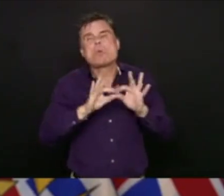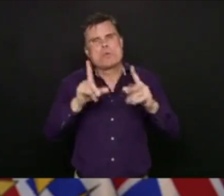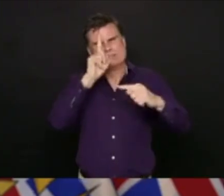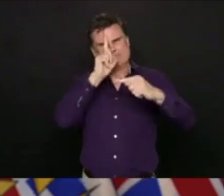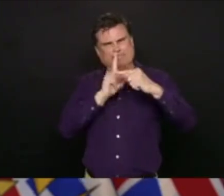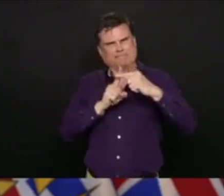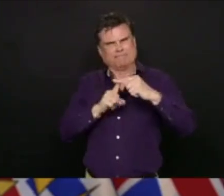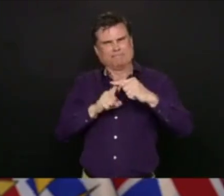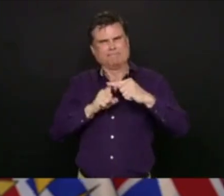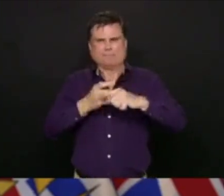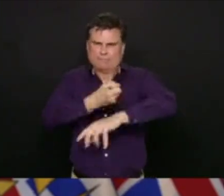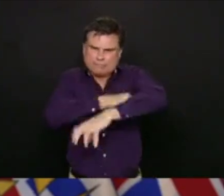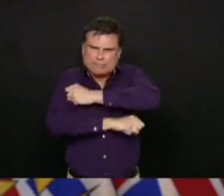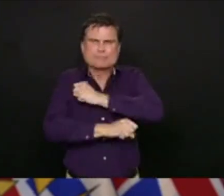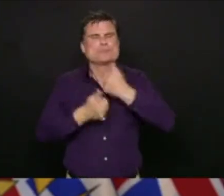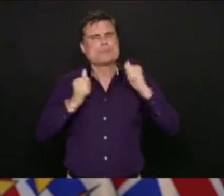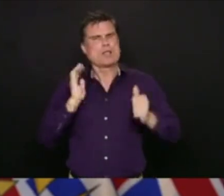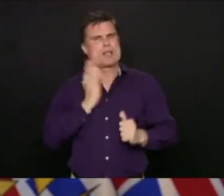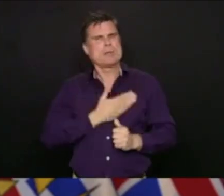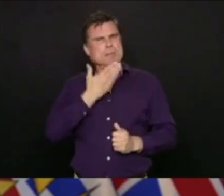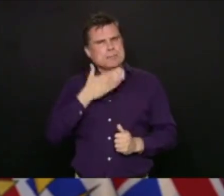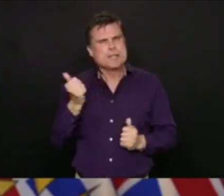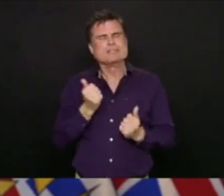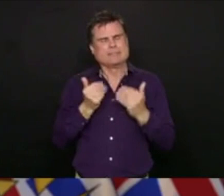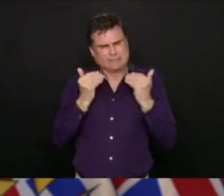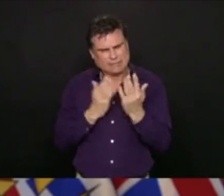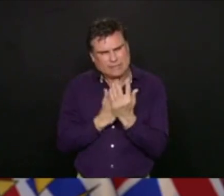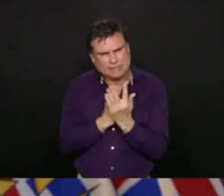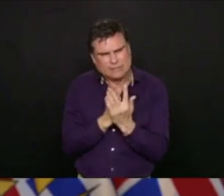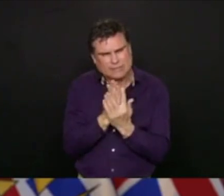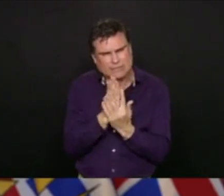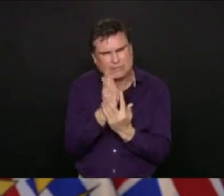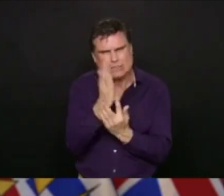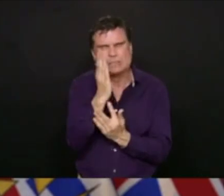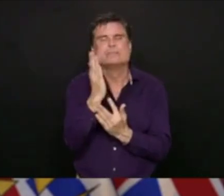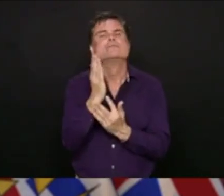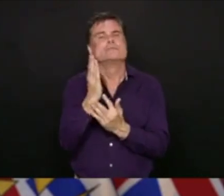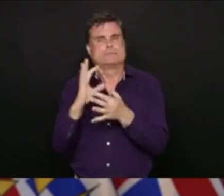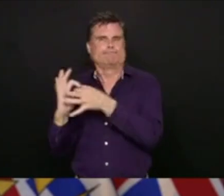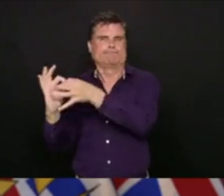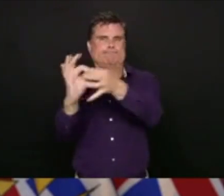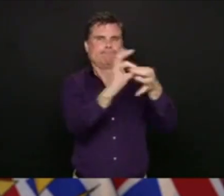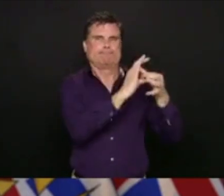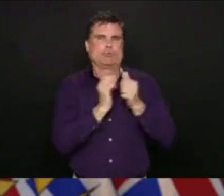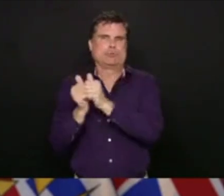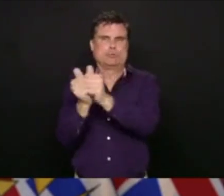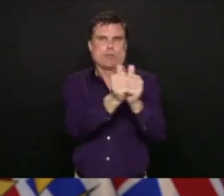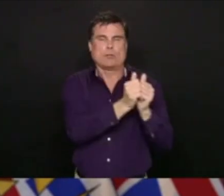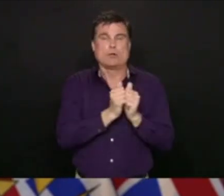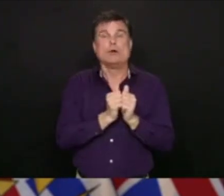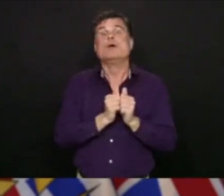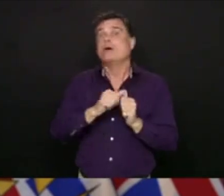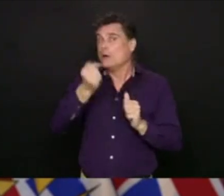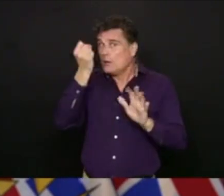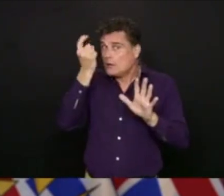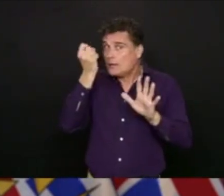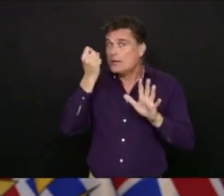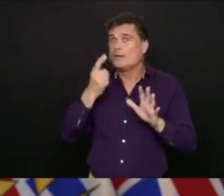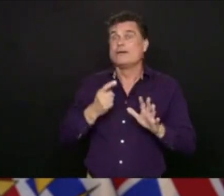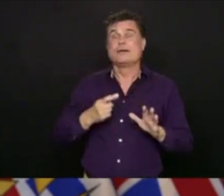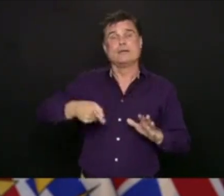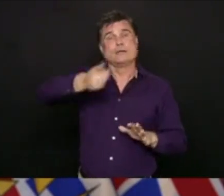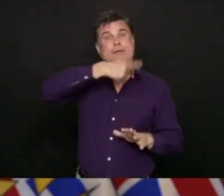with recognizing that we have more in common than we do have differences in this country and in this